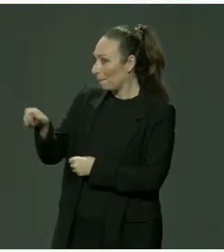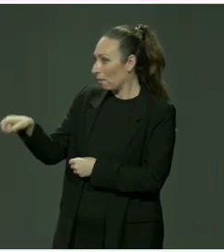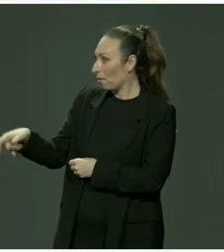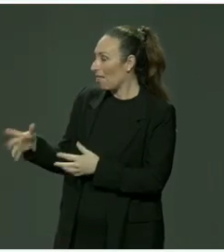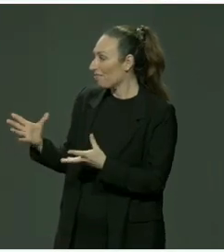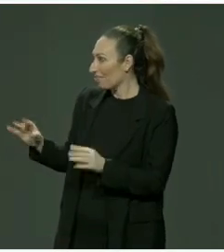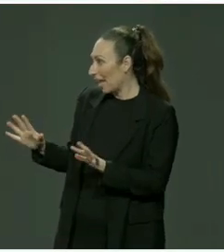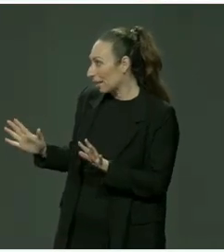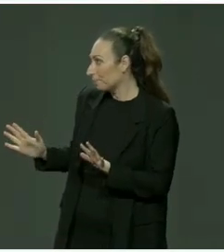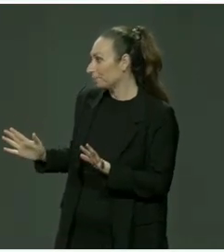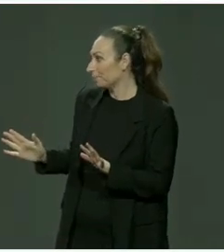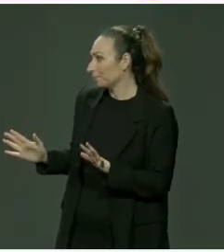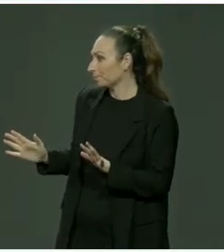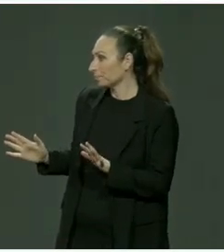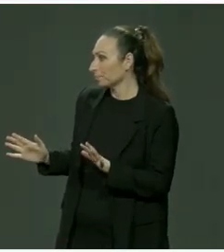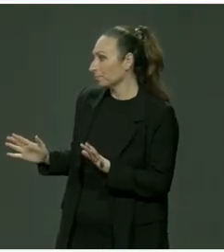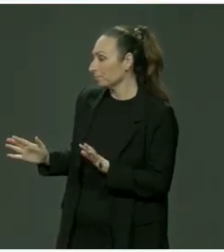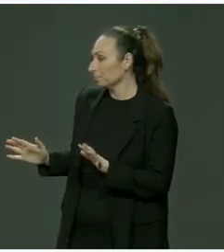know is that